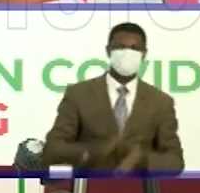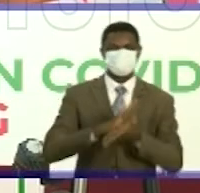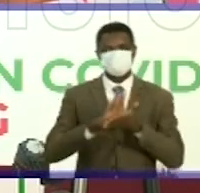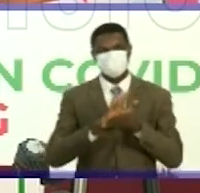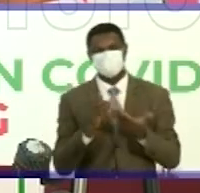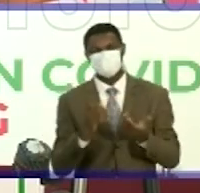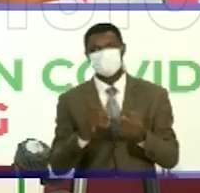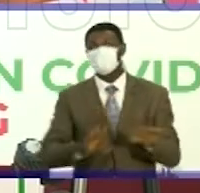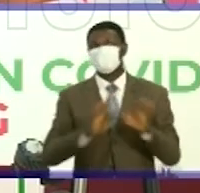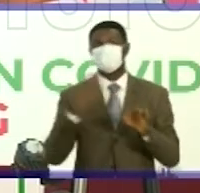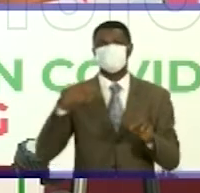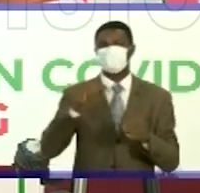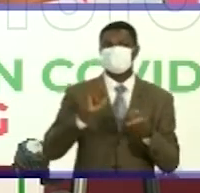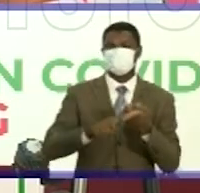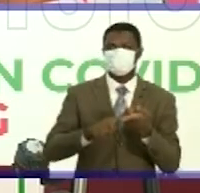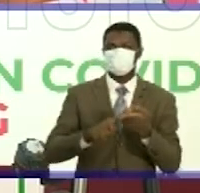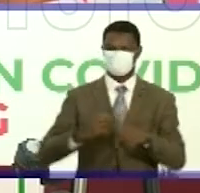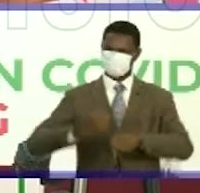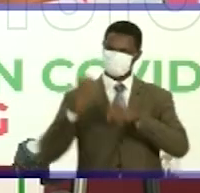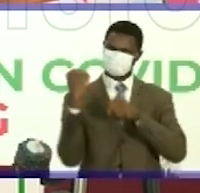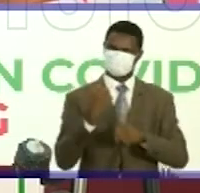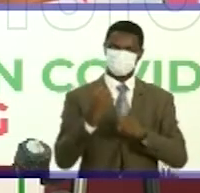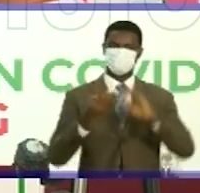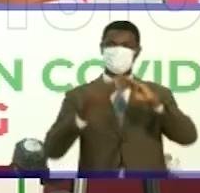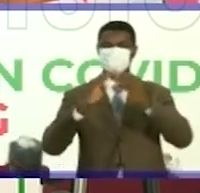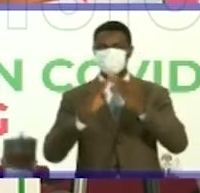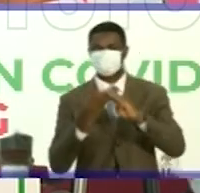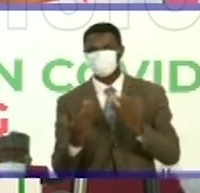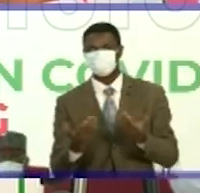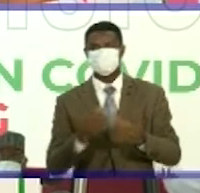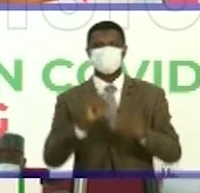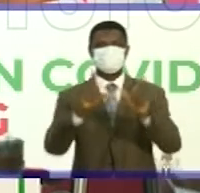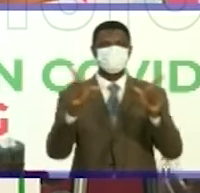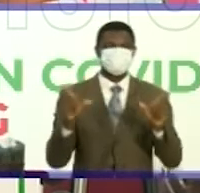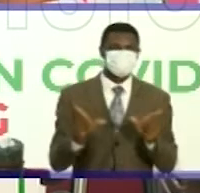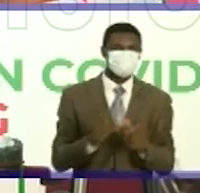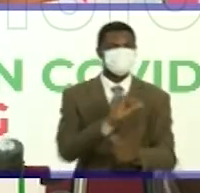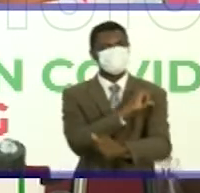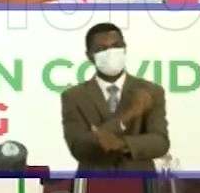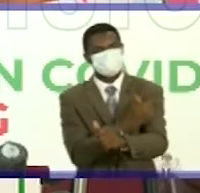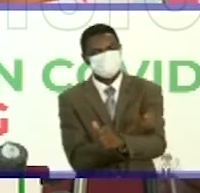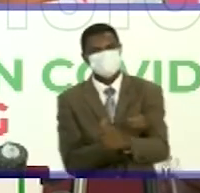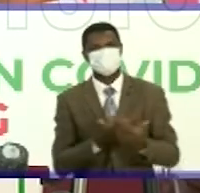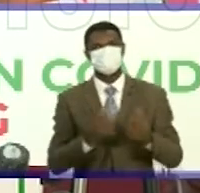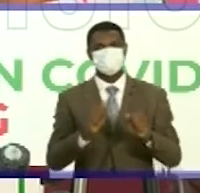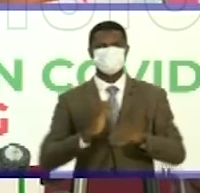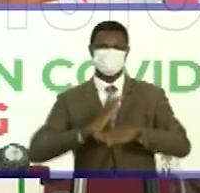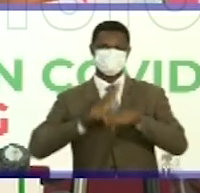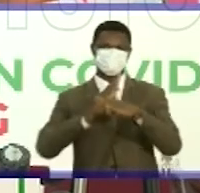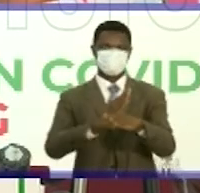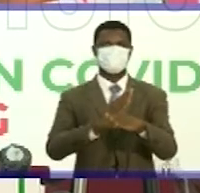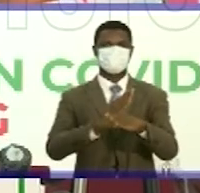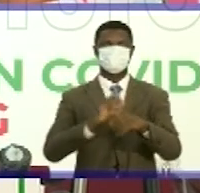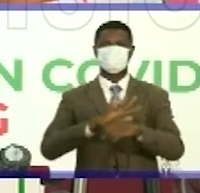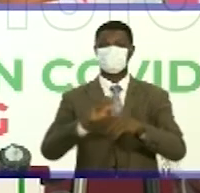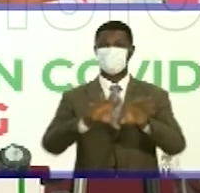engagement of communities and local authorities in prevention campaigns, as well as expand on the current